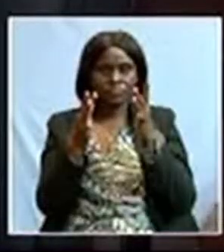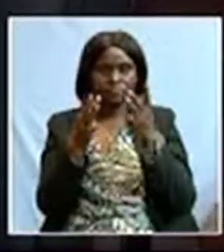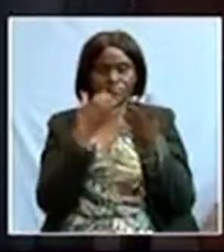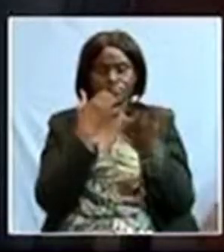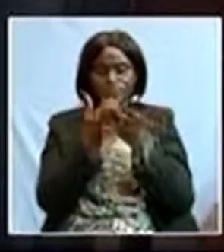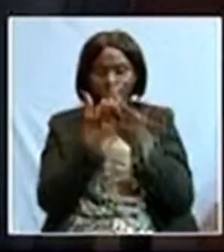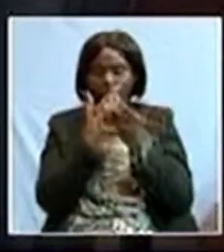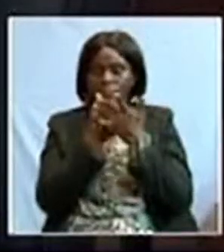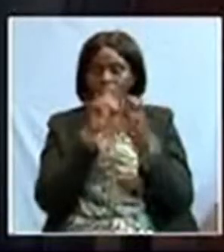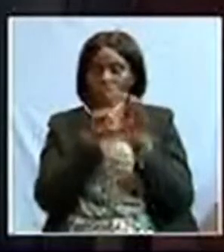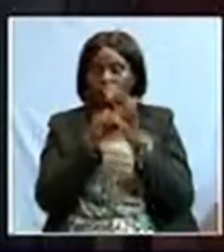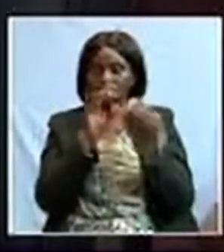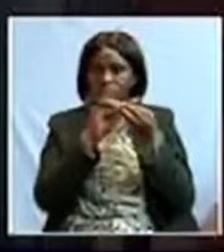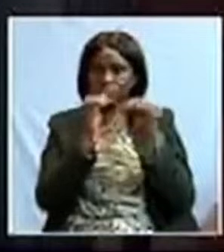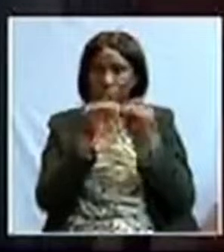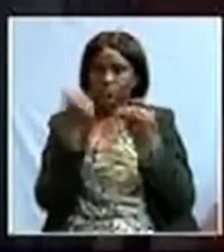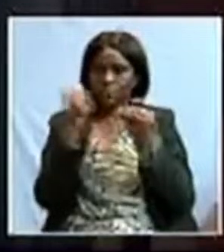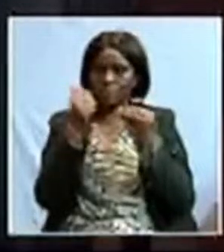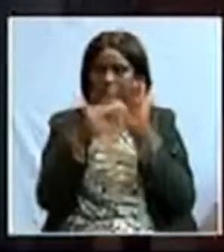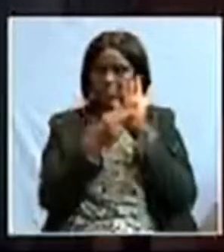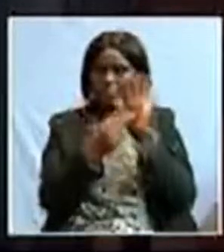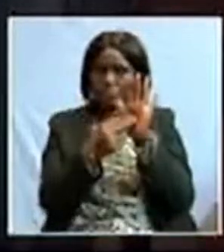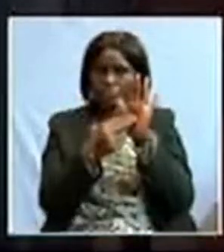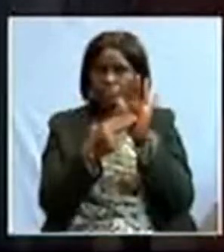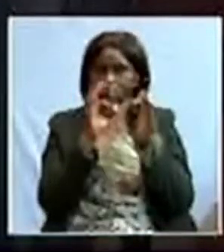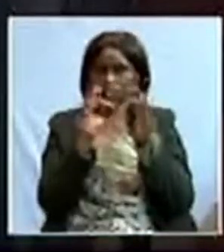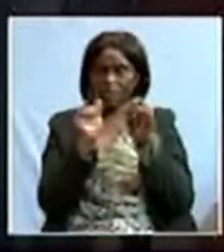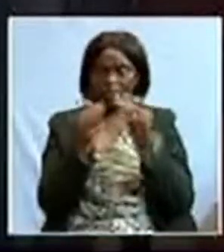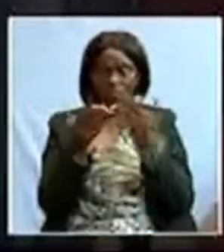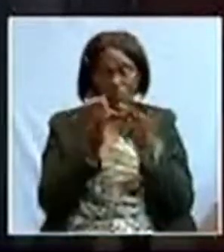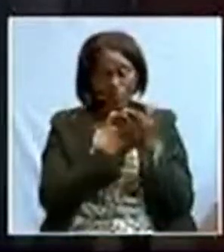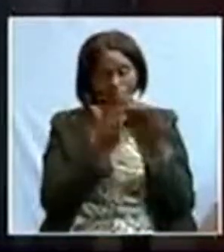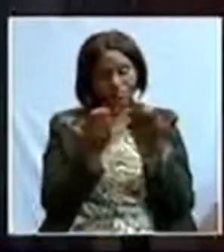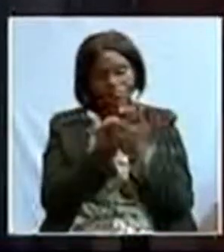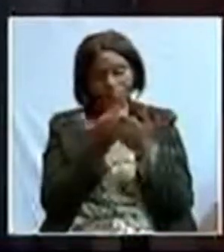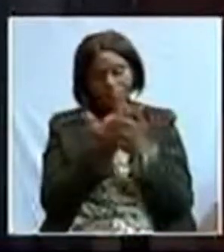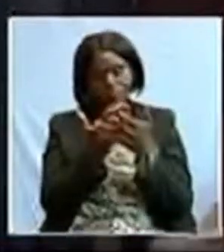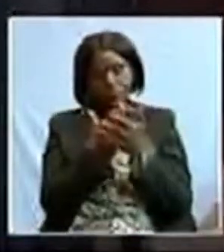evidence on Appendix 10. So if we can go to Appendix 10.